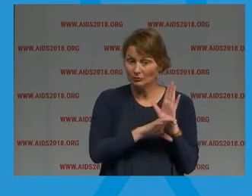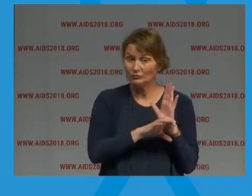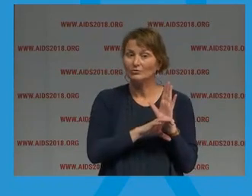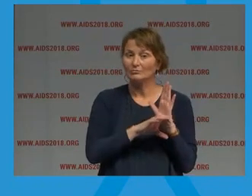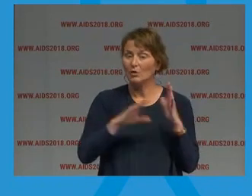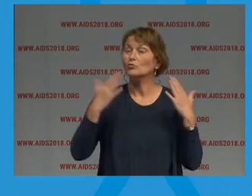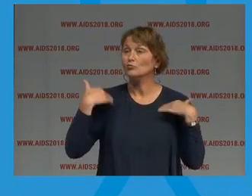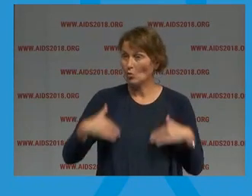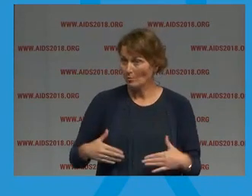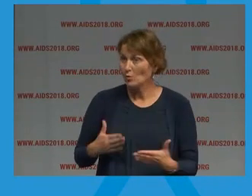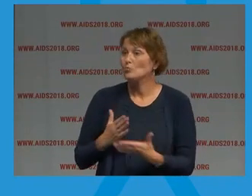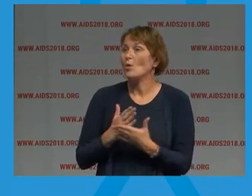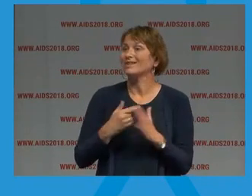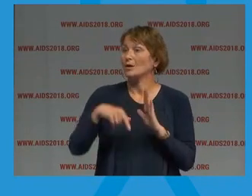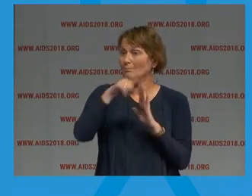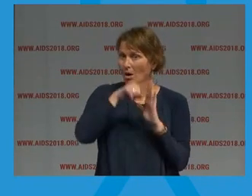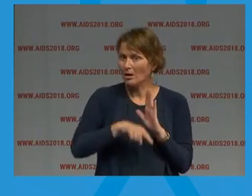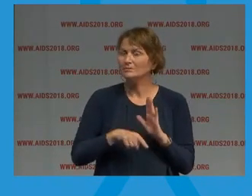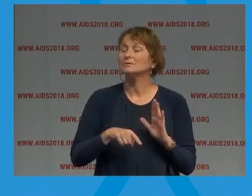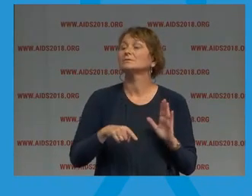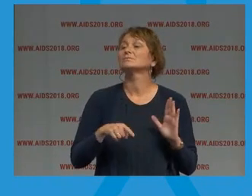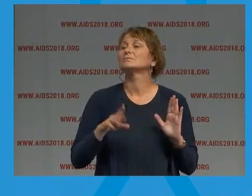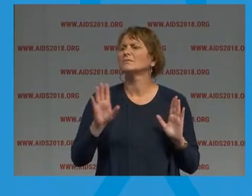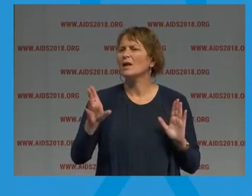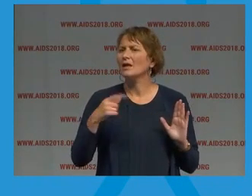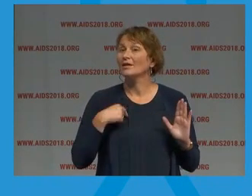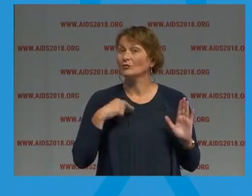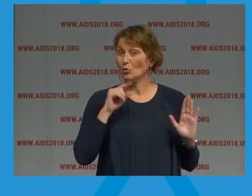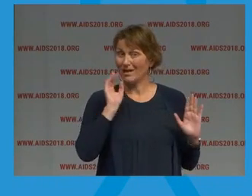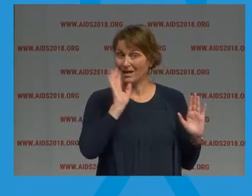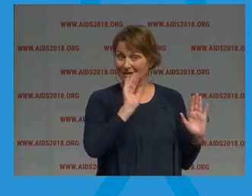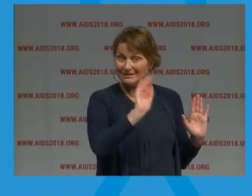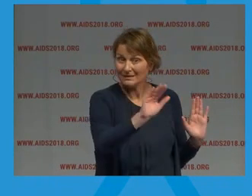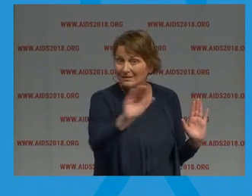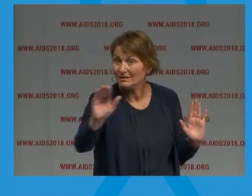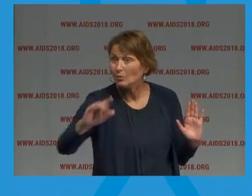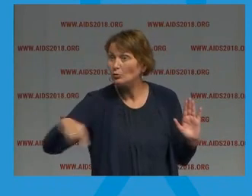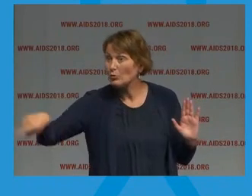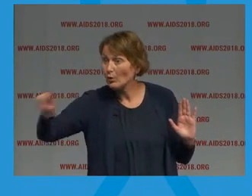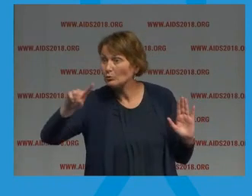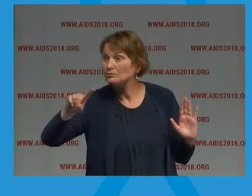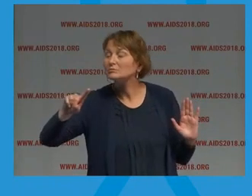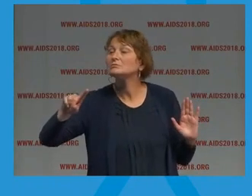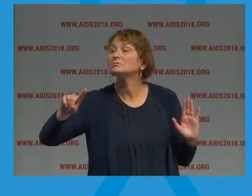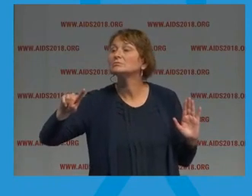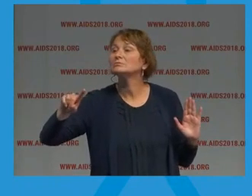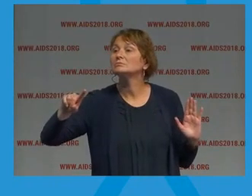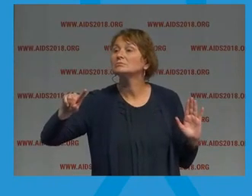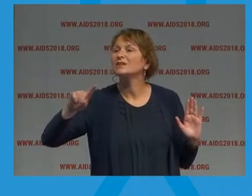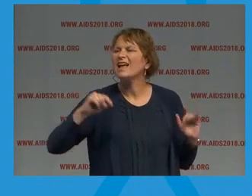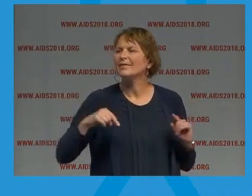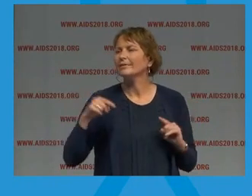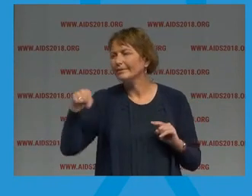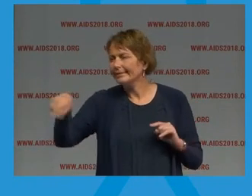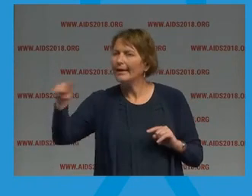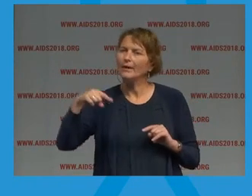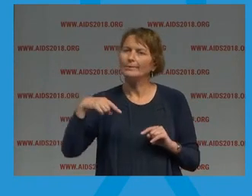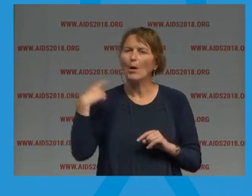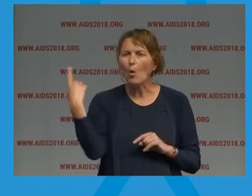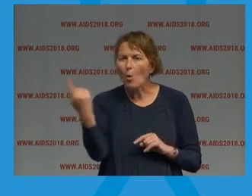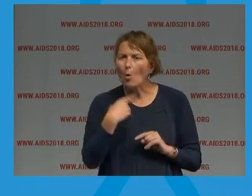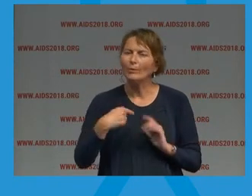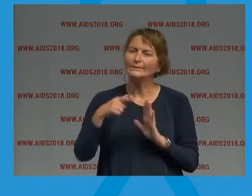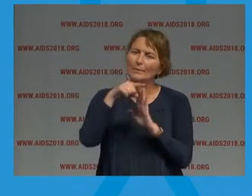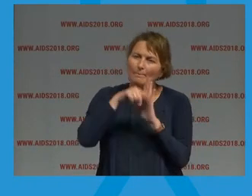implement. I'm pointing this to those doing those policies and